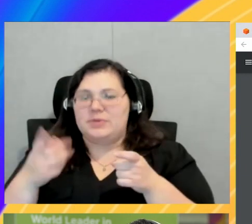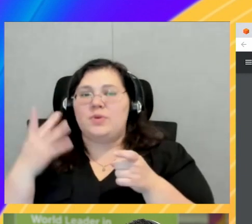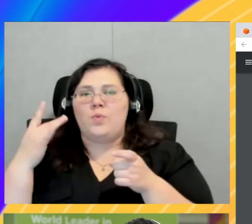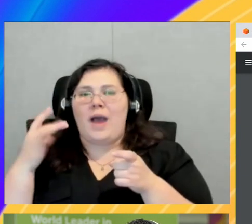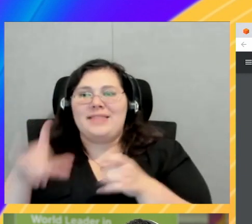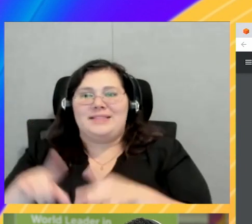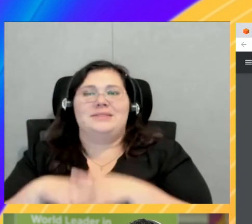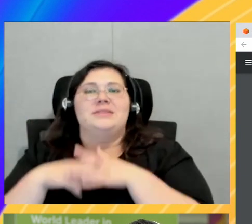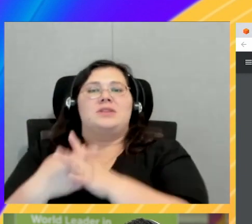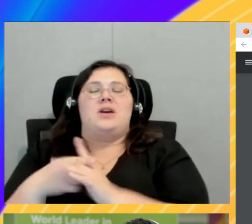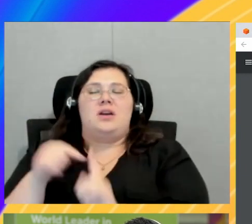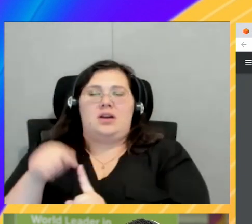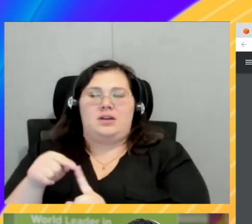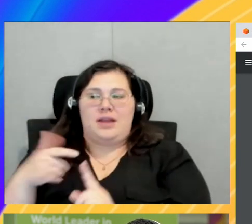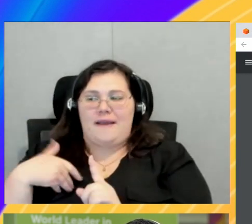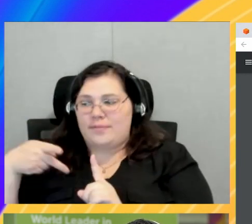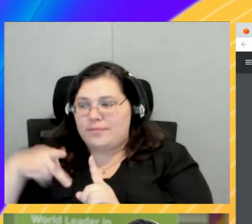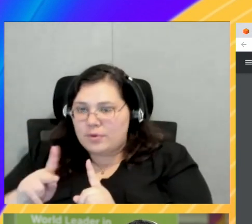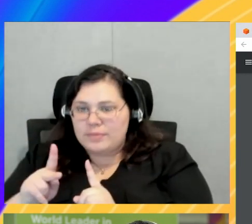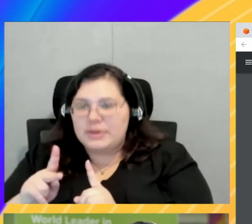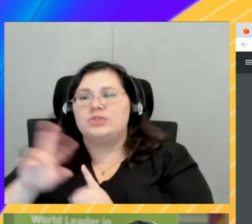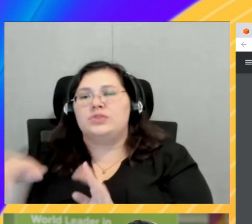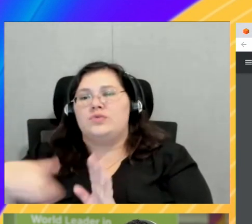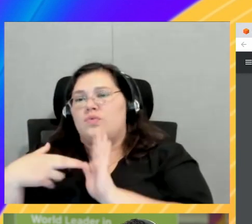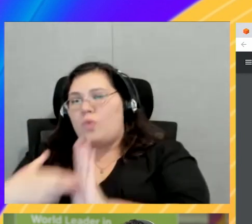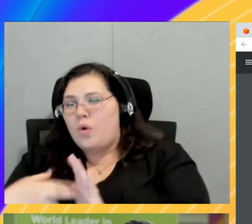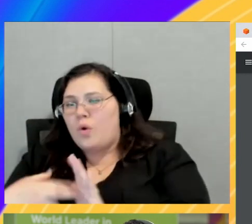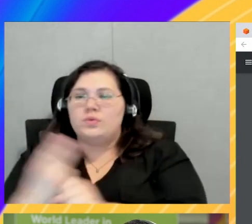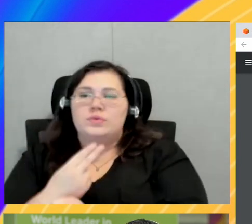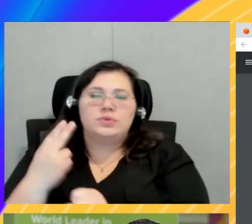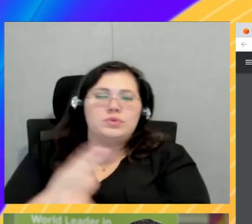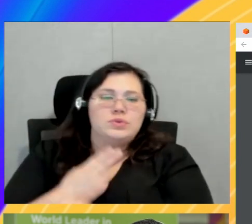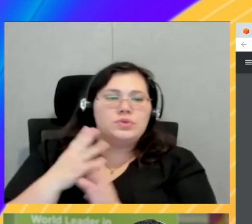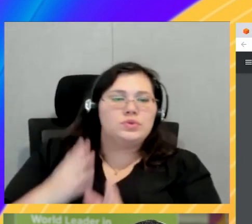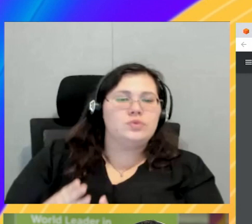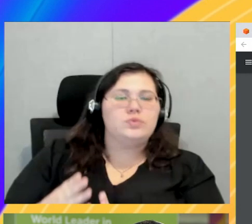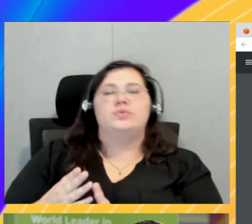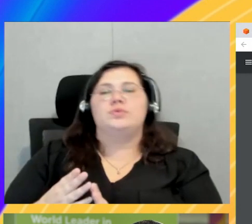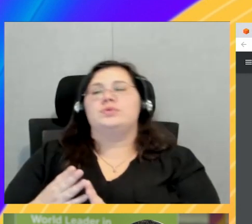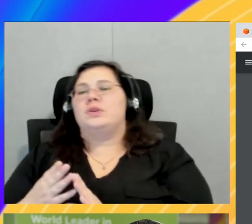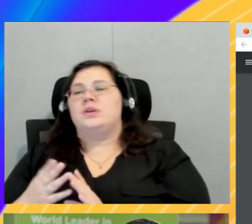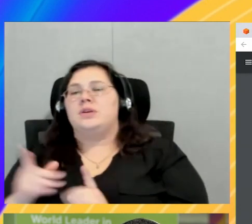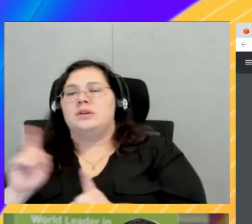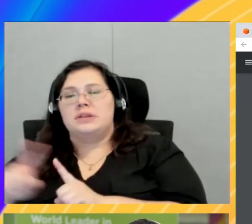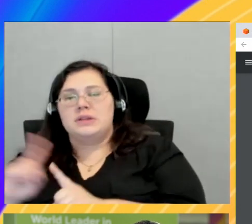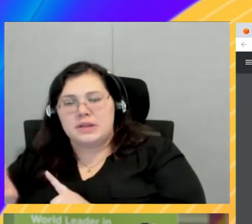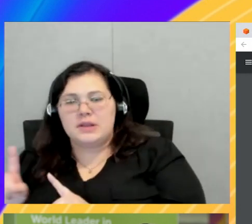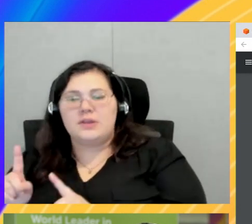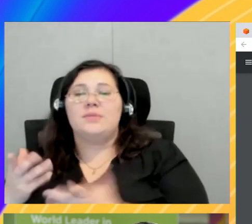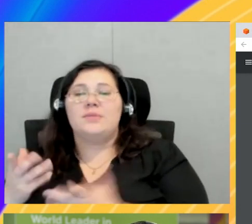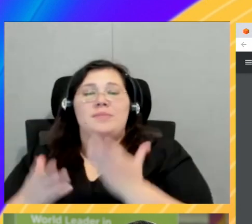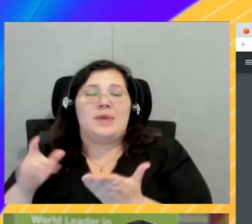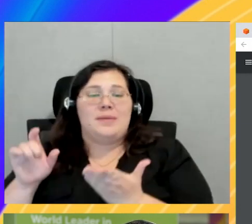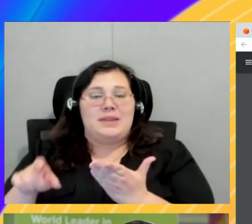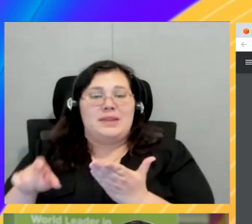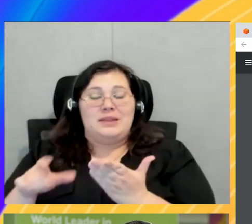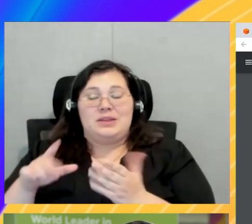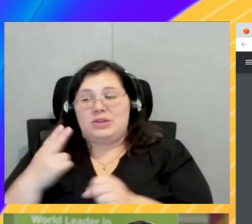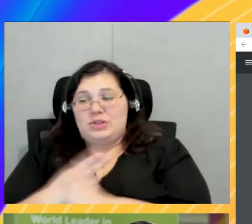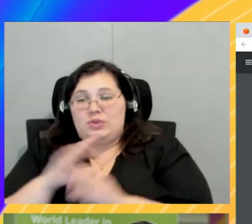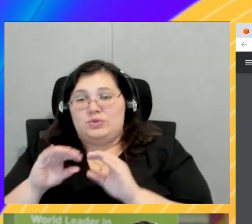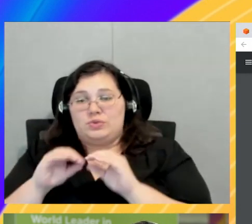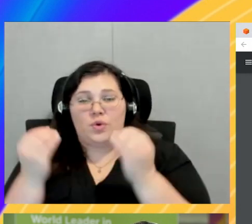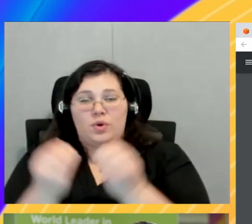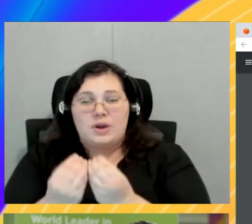permissions happen. You have roles, you have users, you have federated users or roles. You may need to use like organizations or like specific